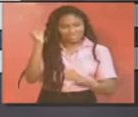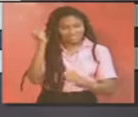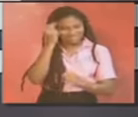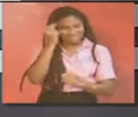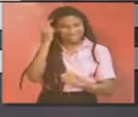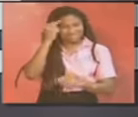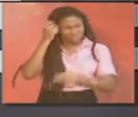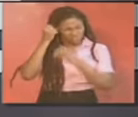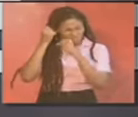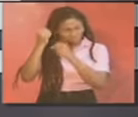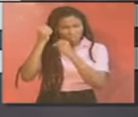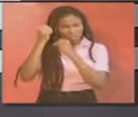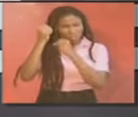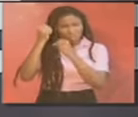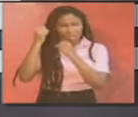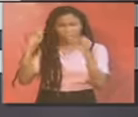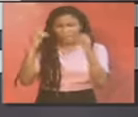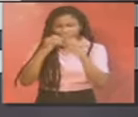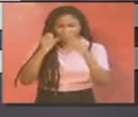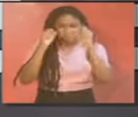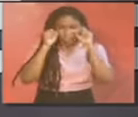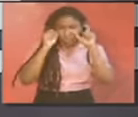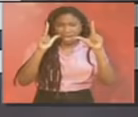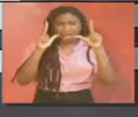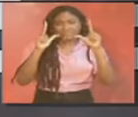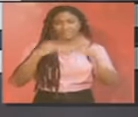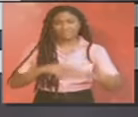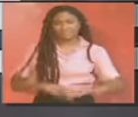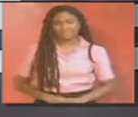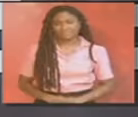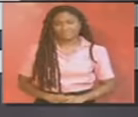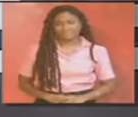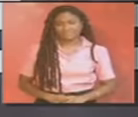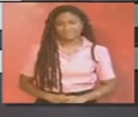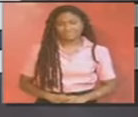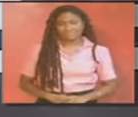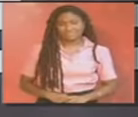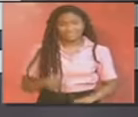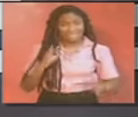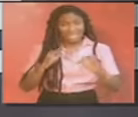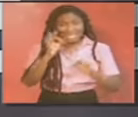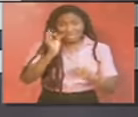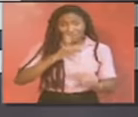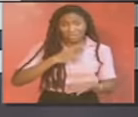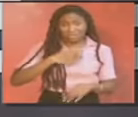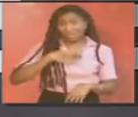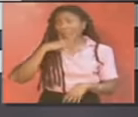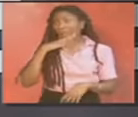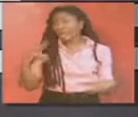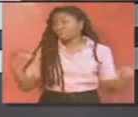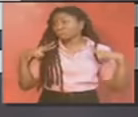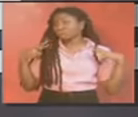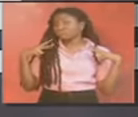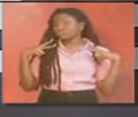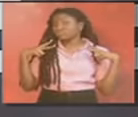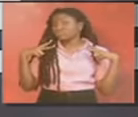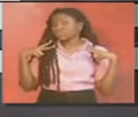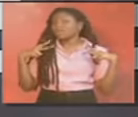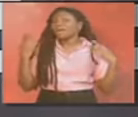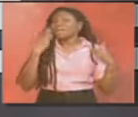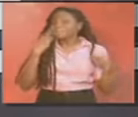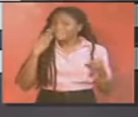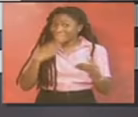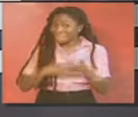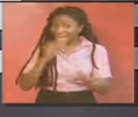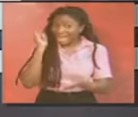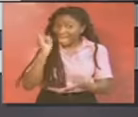We have to be vigilant and guarded. Your unguarded moment can have adverse